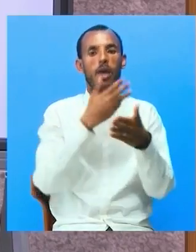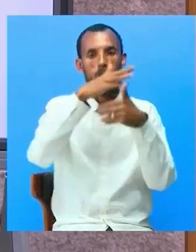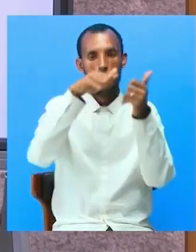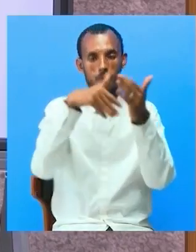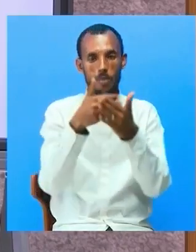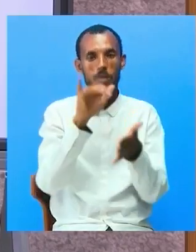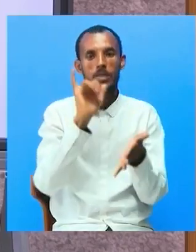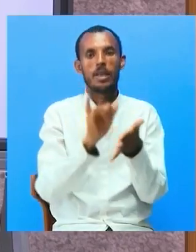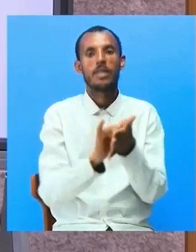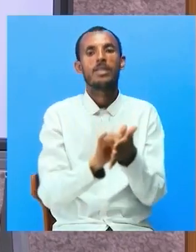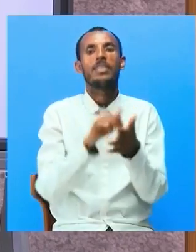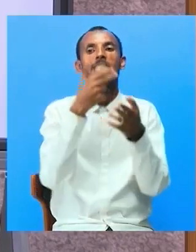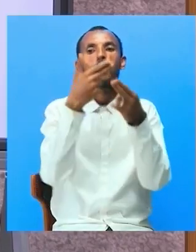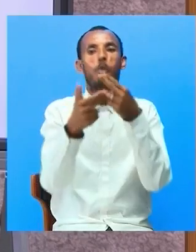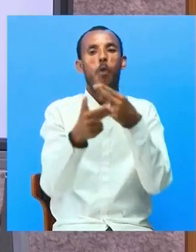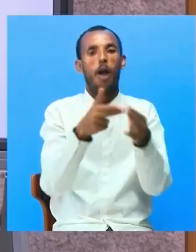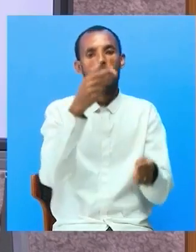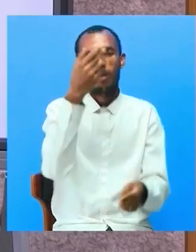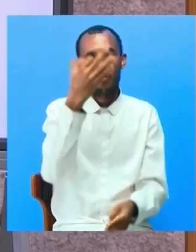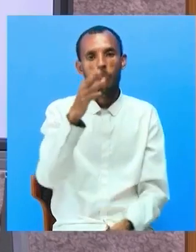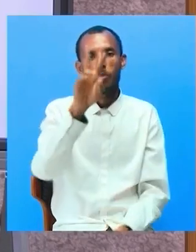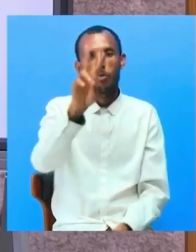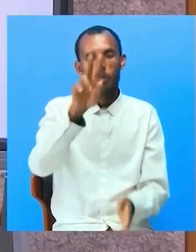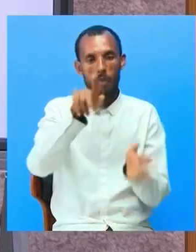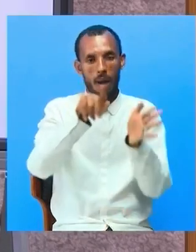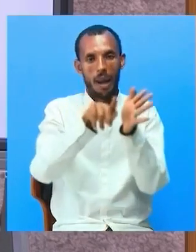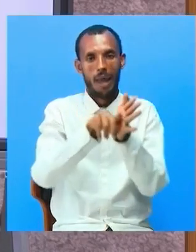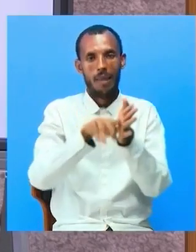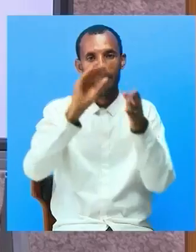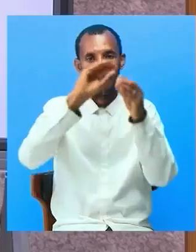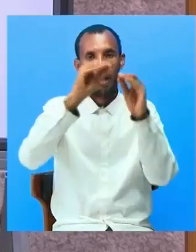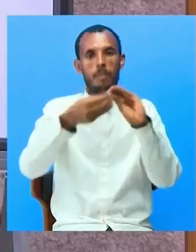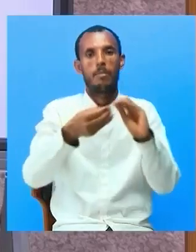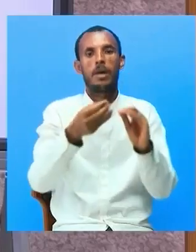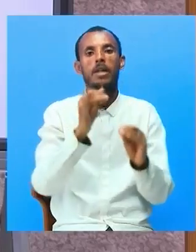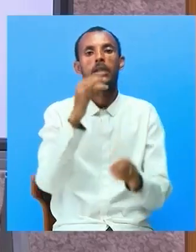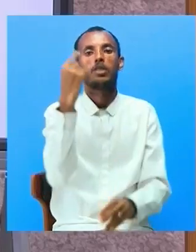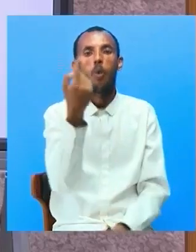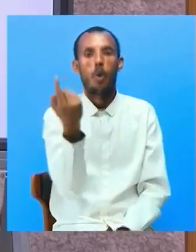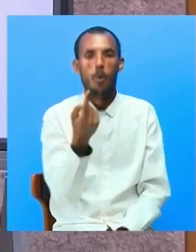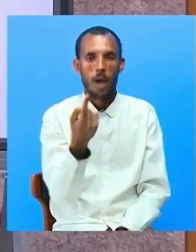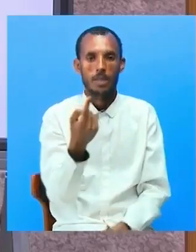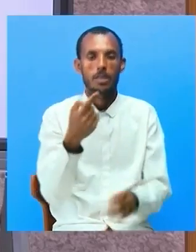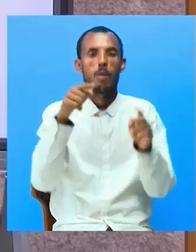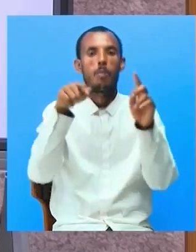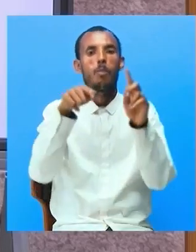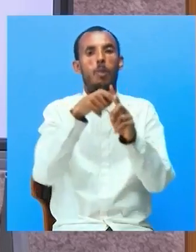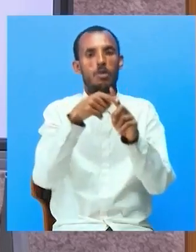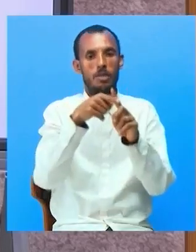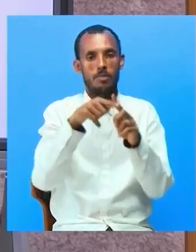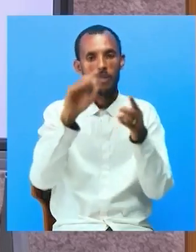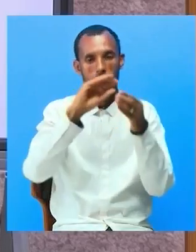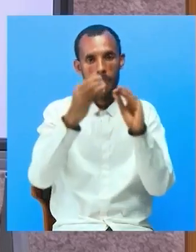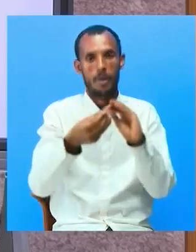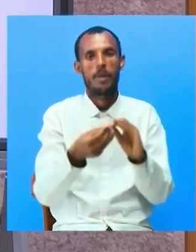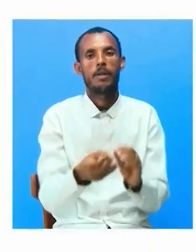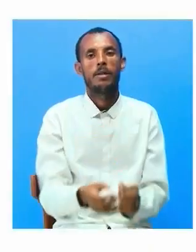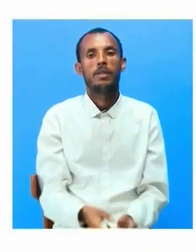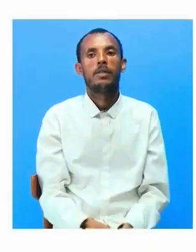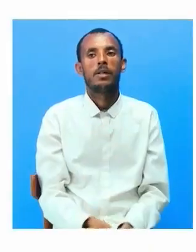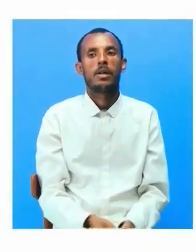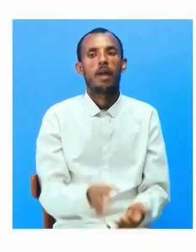that the product of two negative integers is always positive. Therefore,